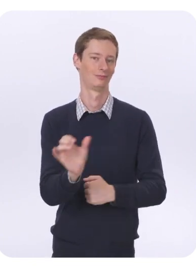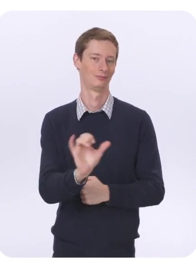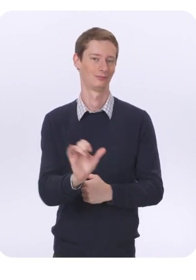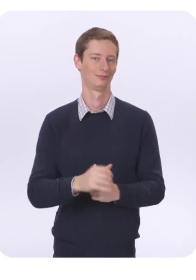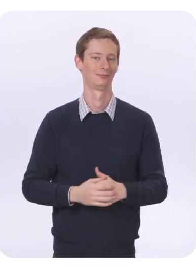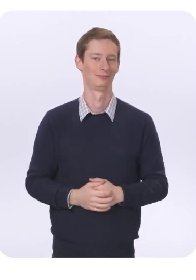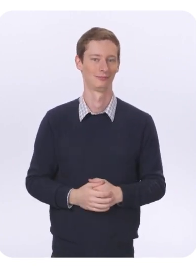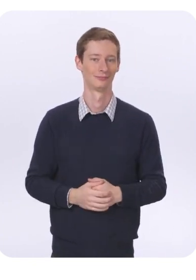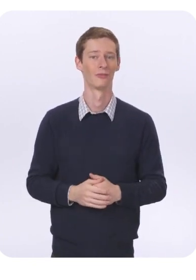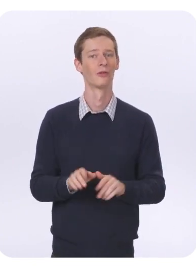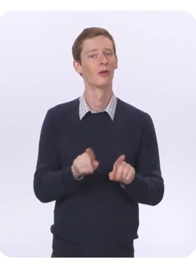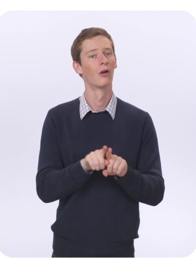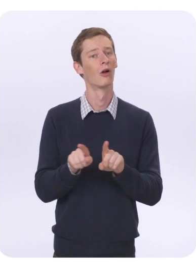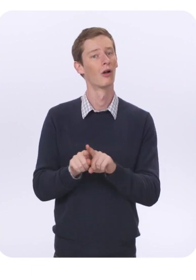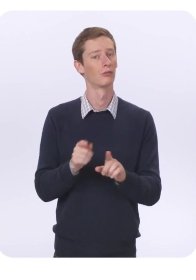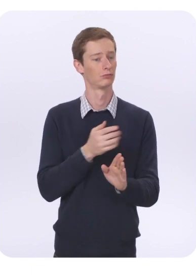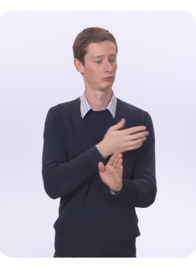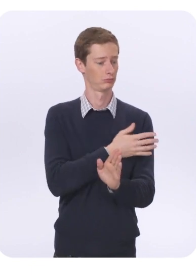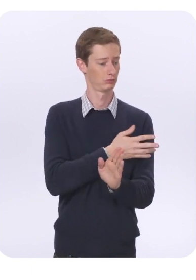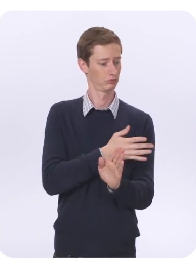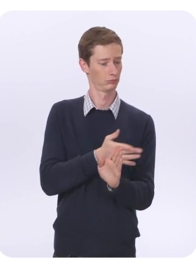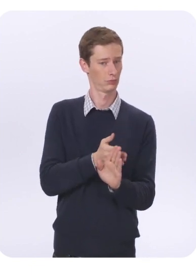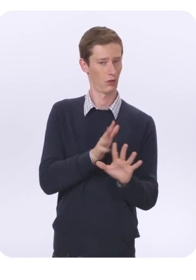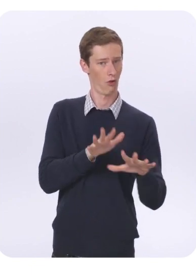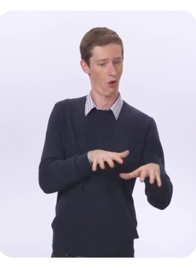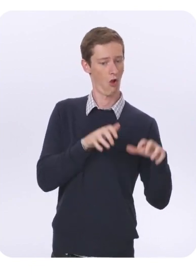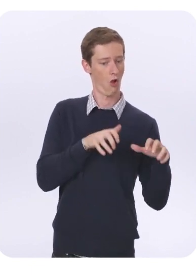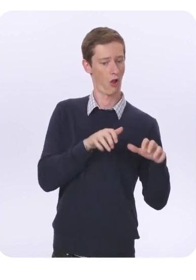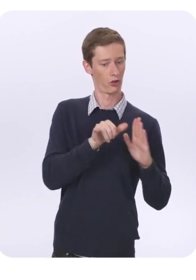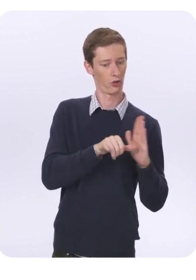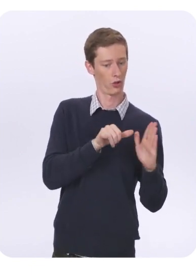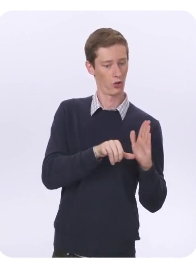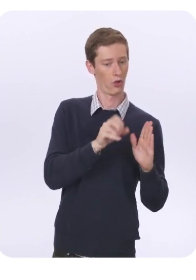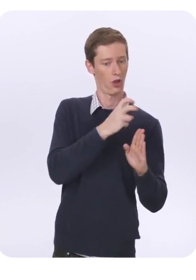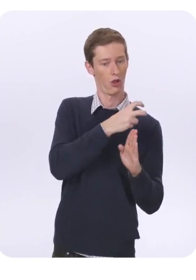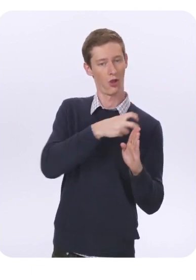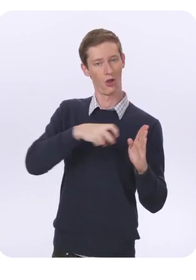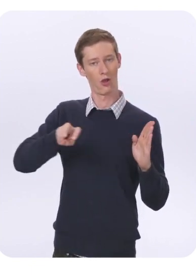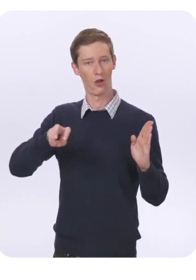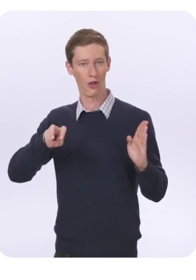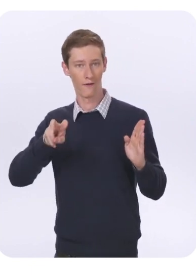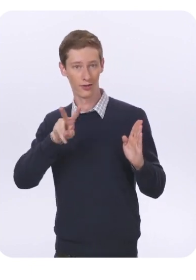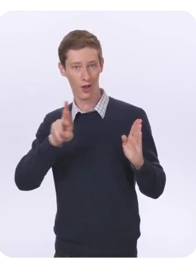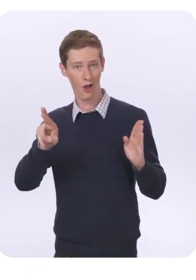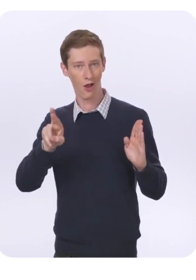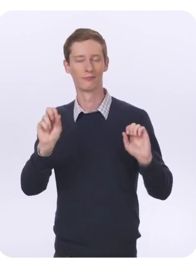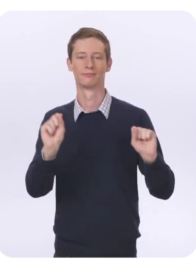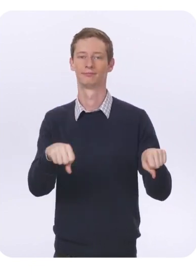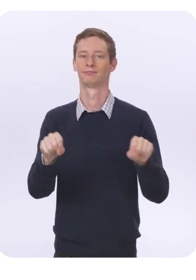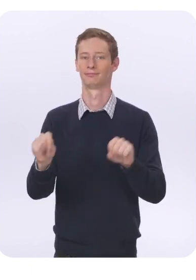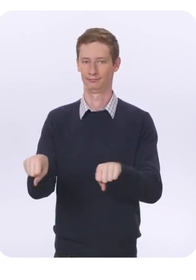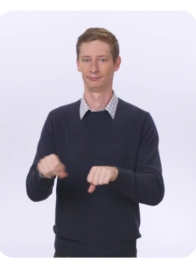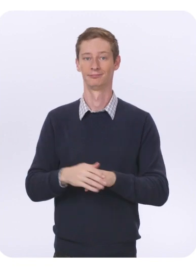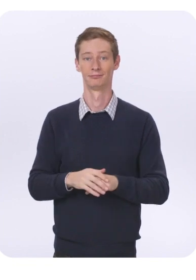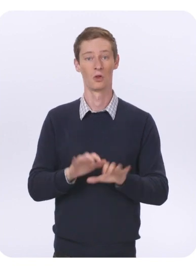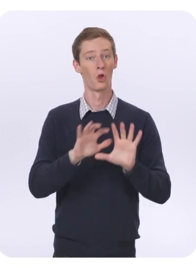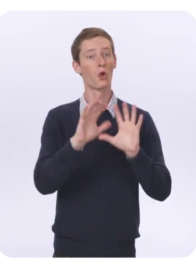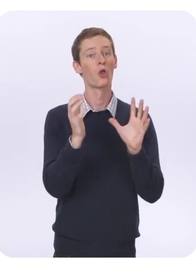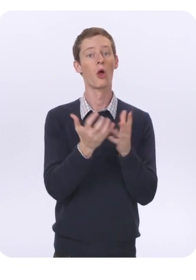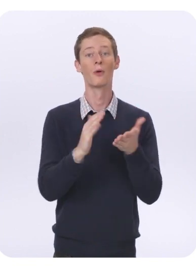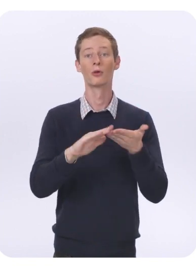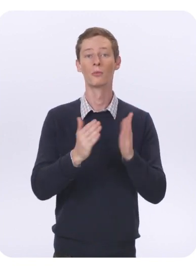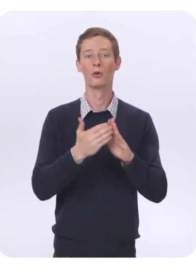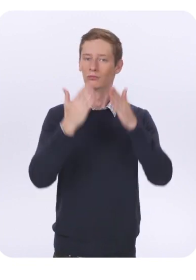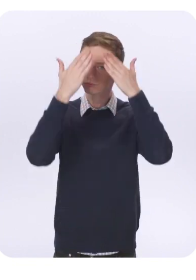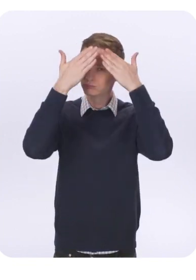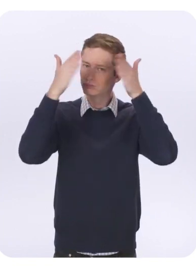transition of our existing audience into VR is highly possible. Our global community is very open, not only to science, but also